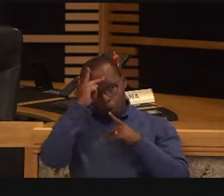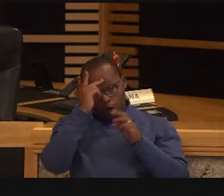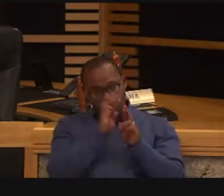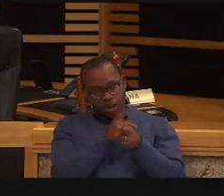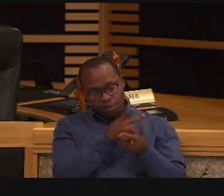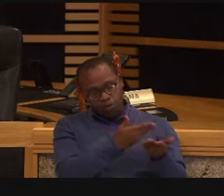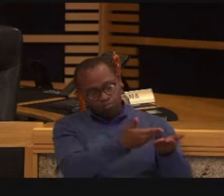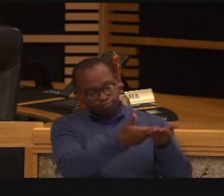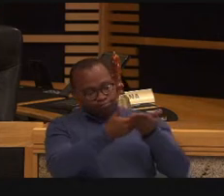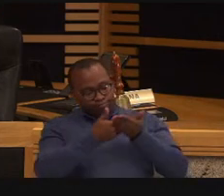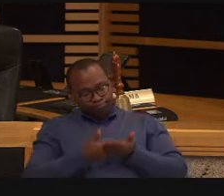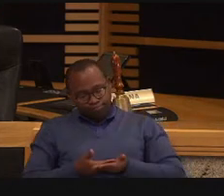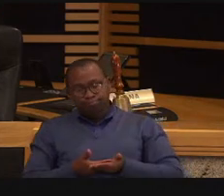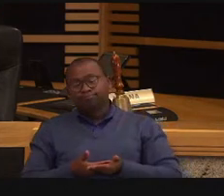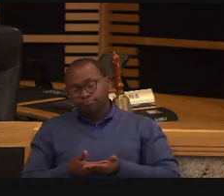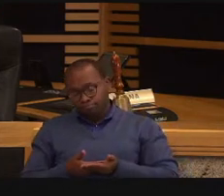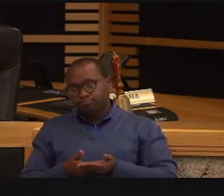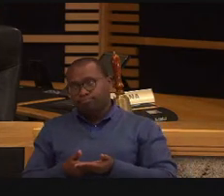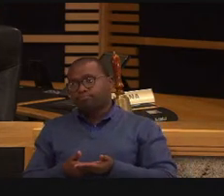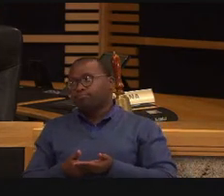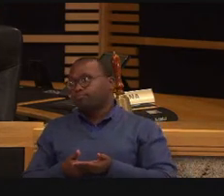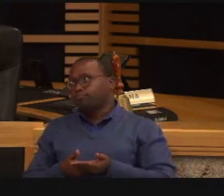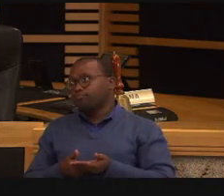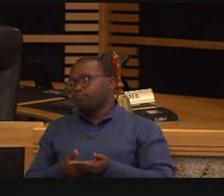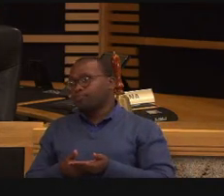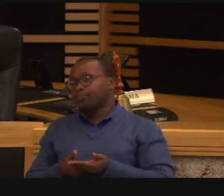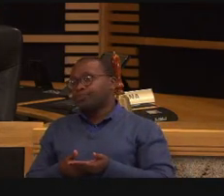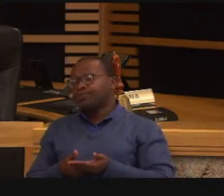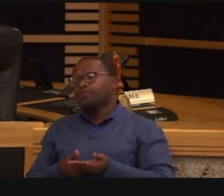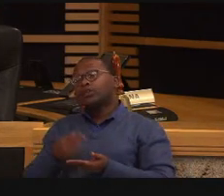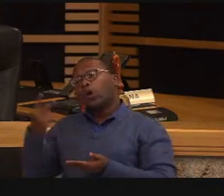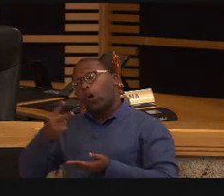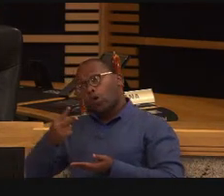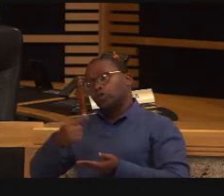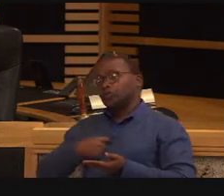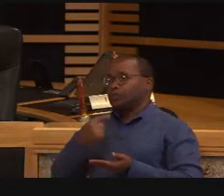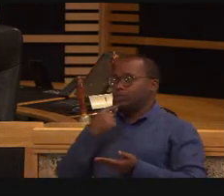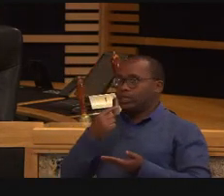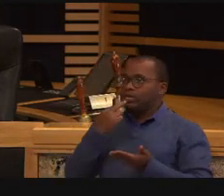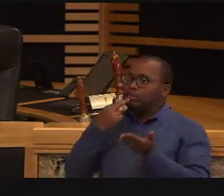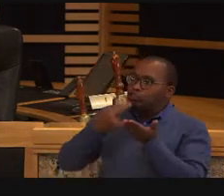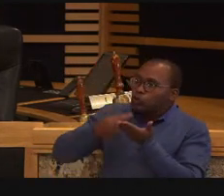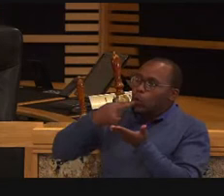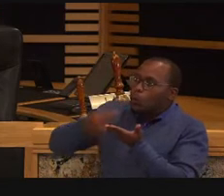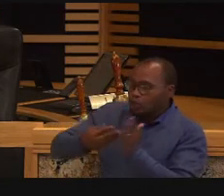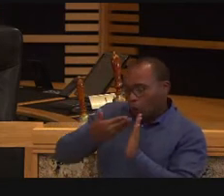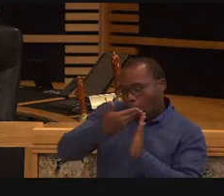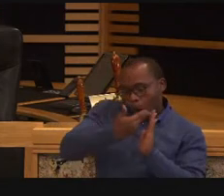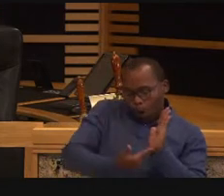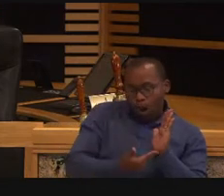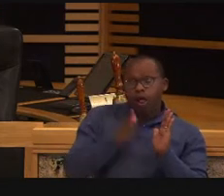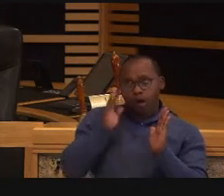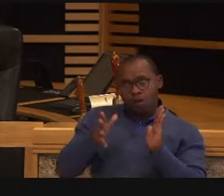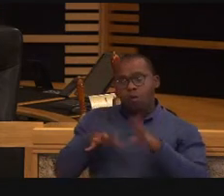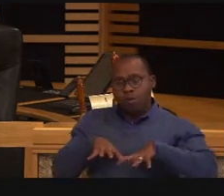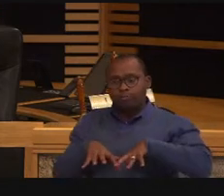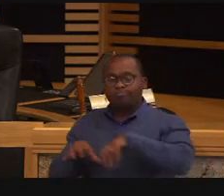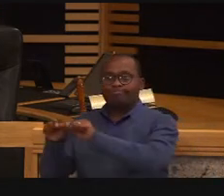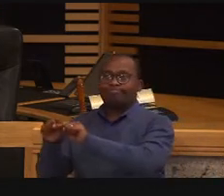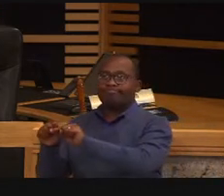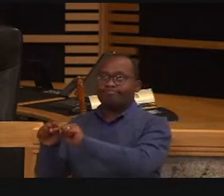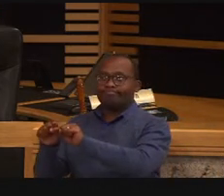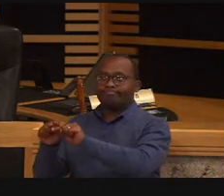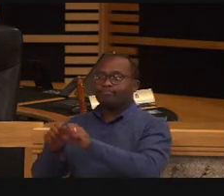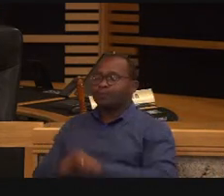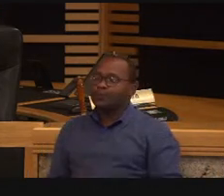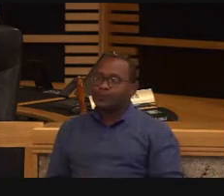siyatsho ukuthi izihlabo zonke ezikhona kuyo kwakona take them forward. Lastly, honorable